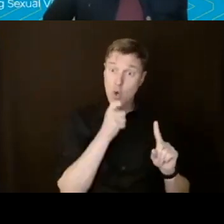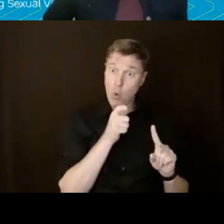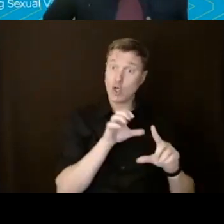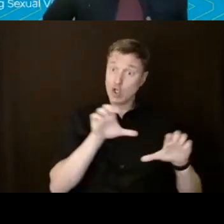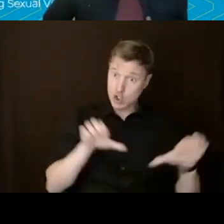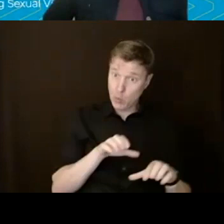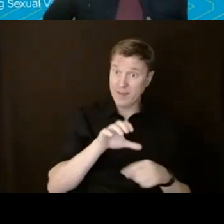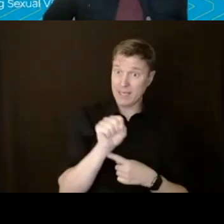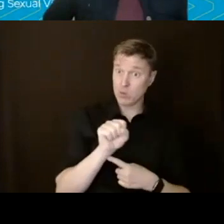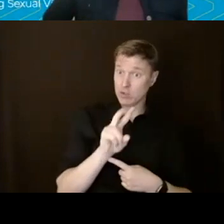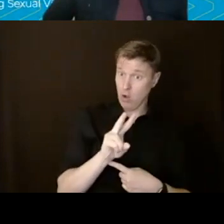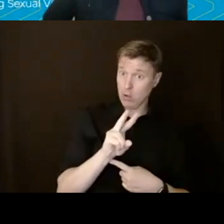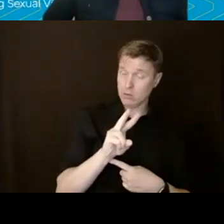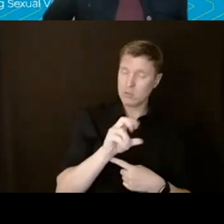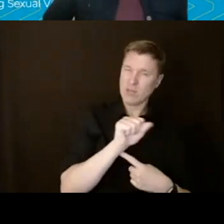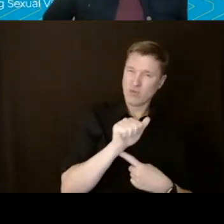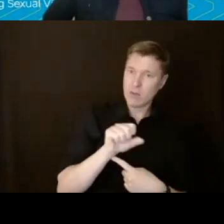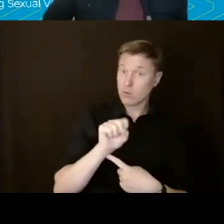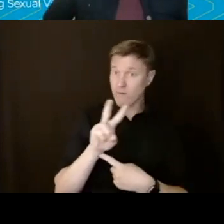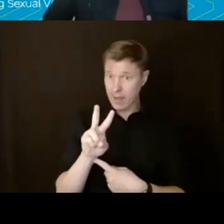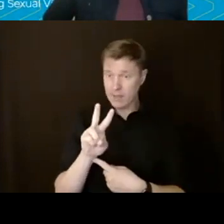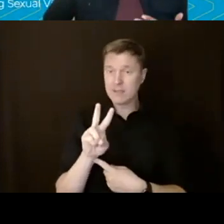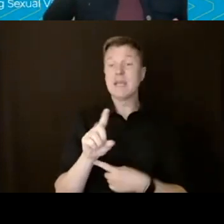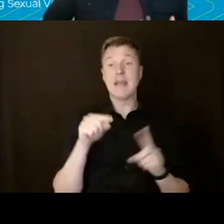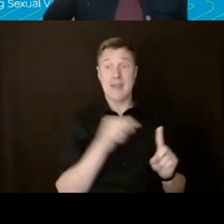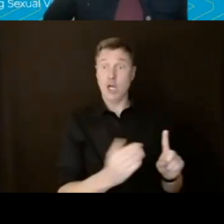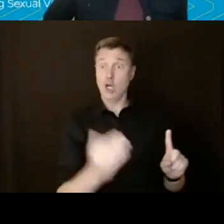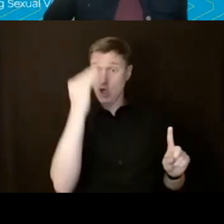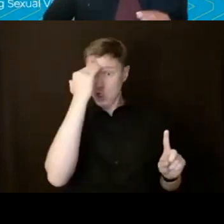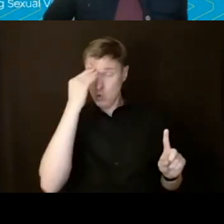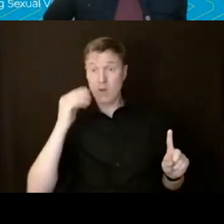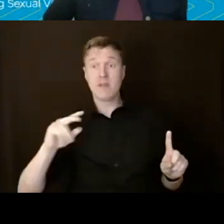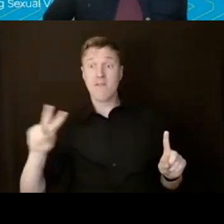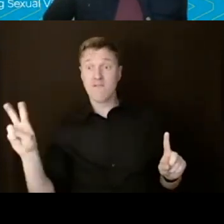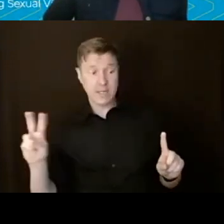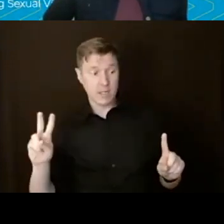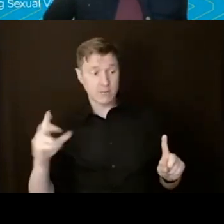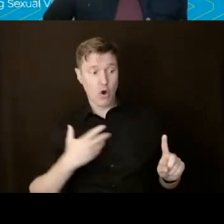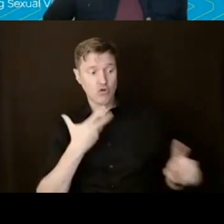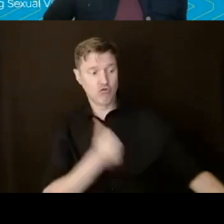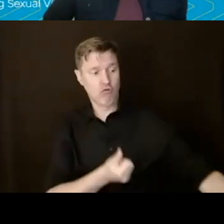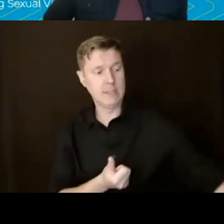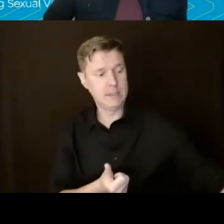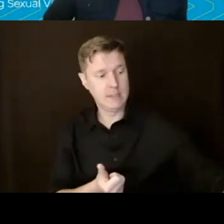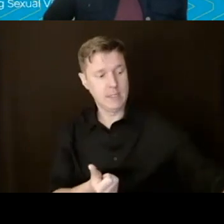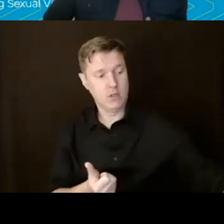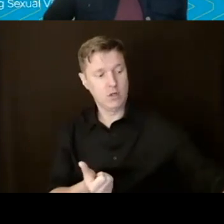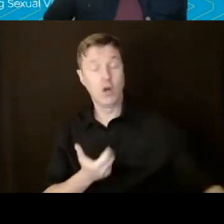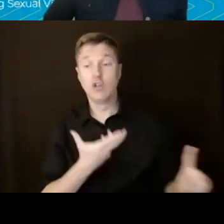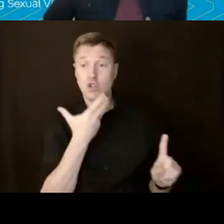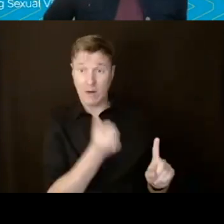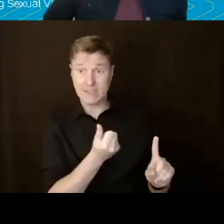believed? How would the story be different if victims of harm trusted to report to the